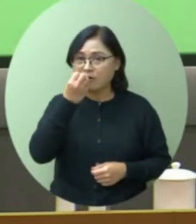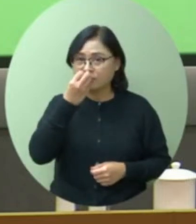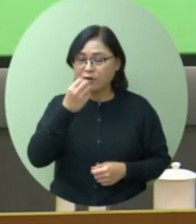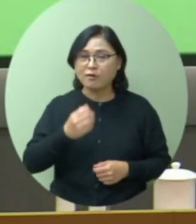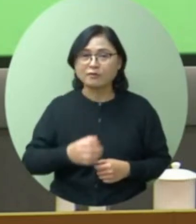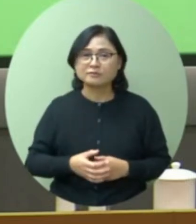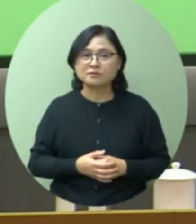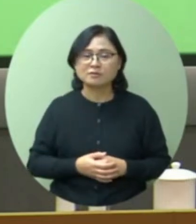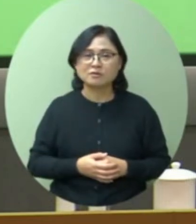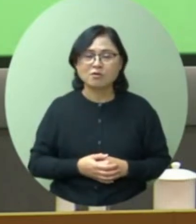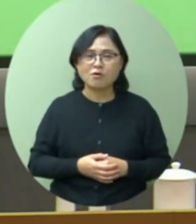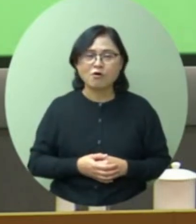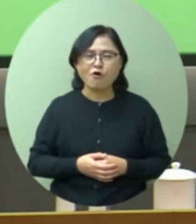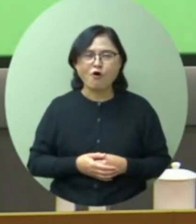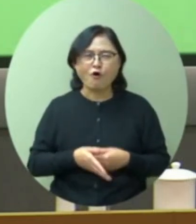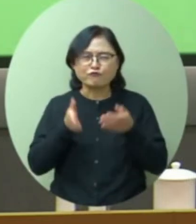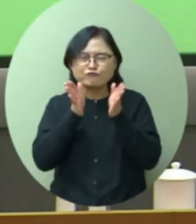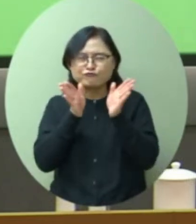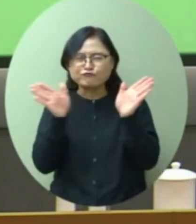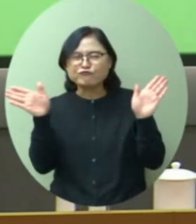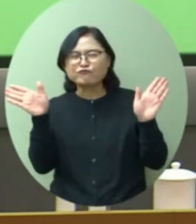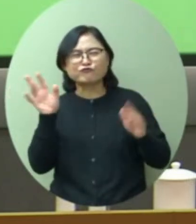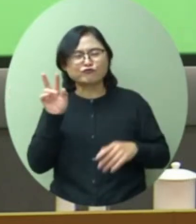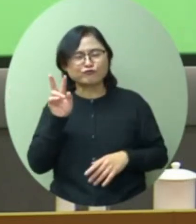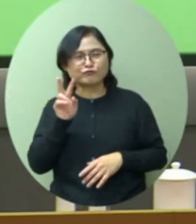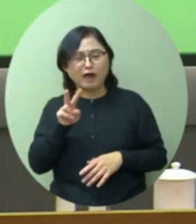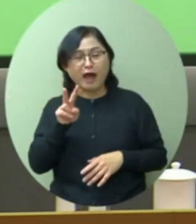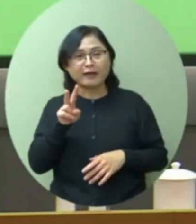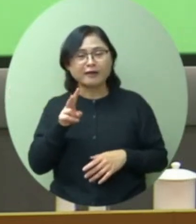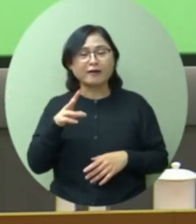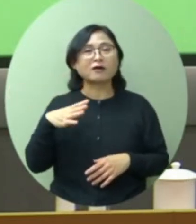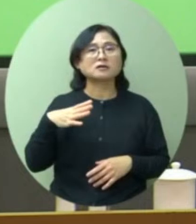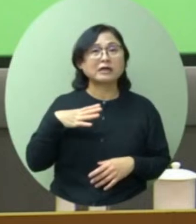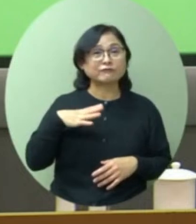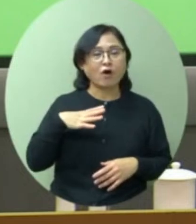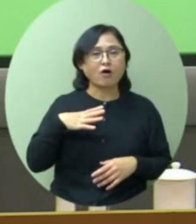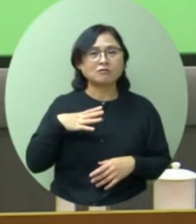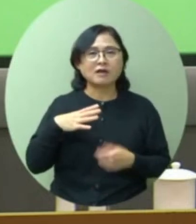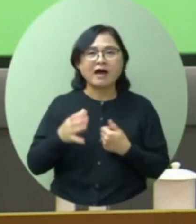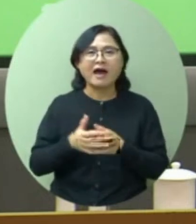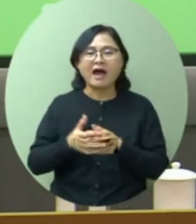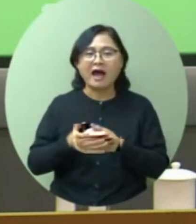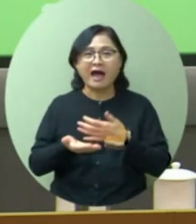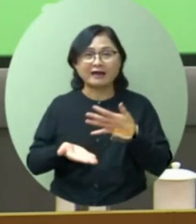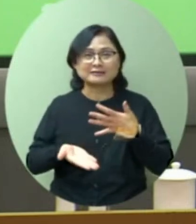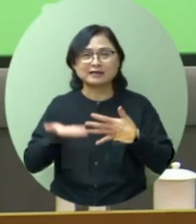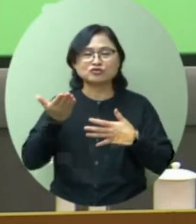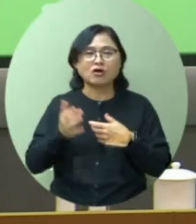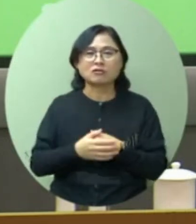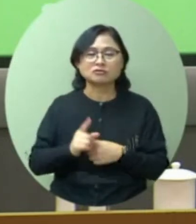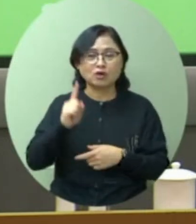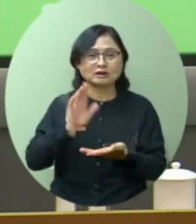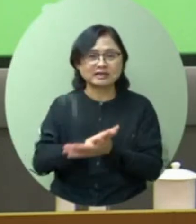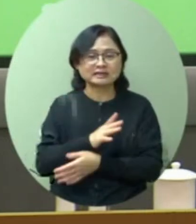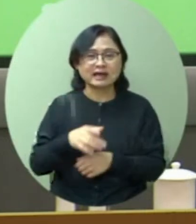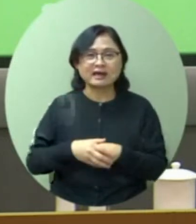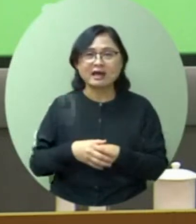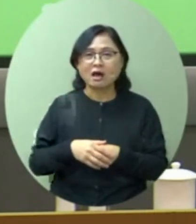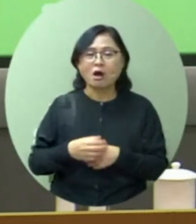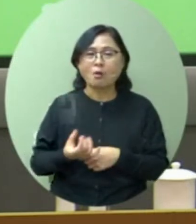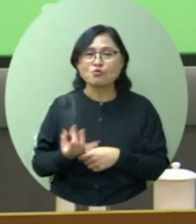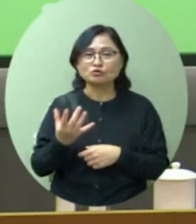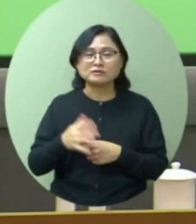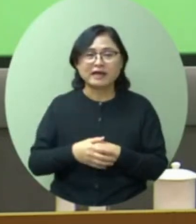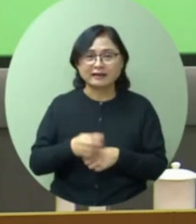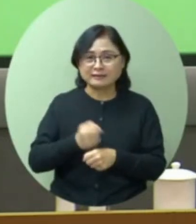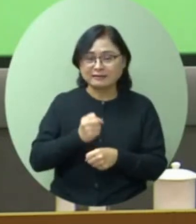angle, because last year the GDP growth was 3.4%,